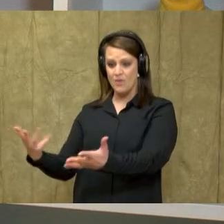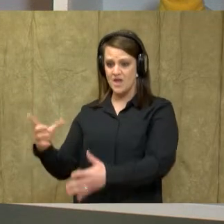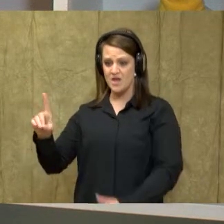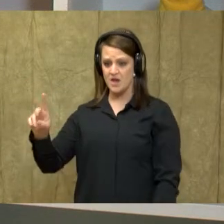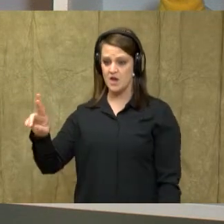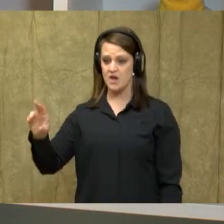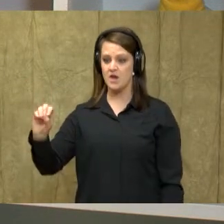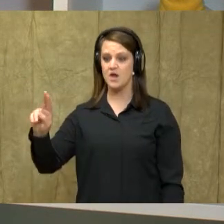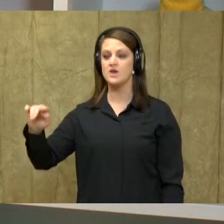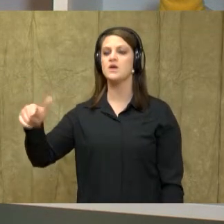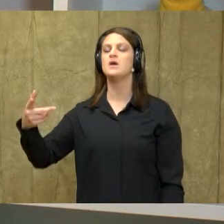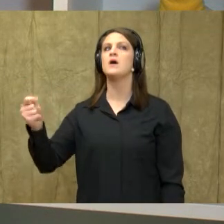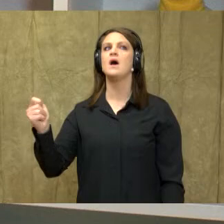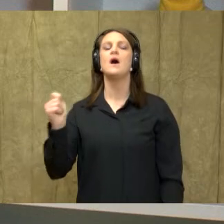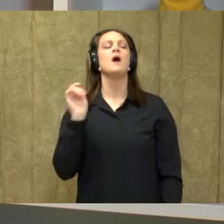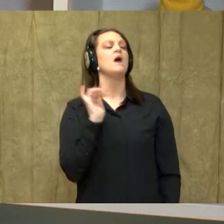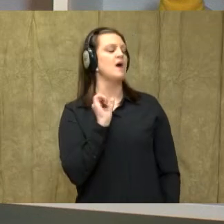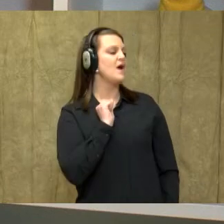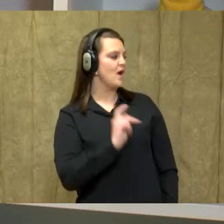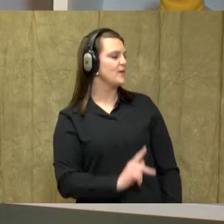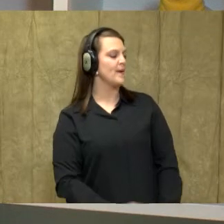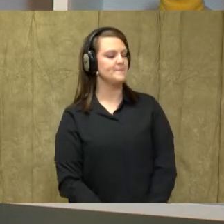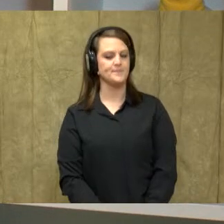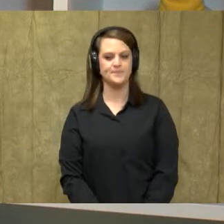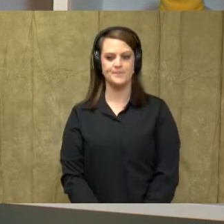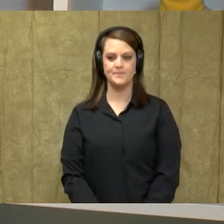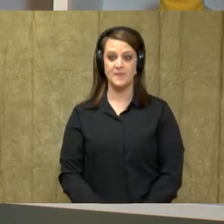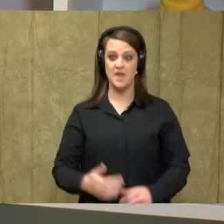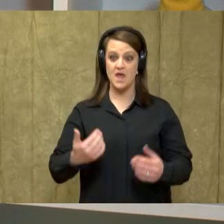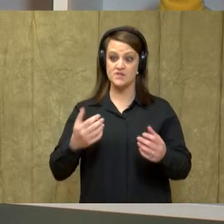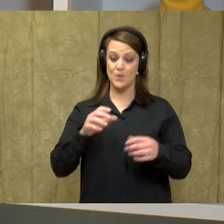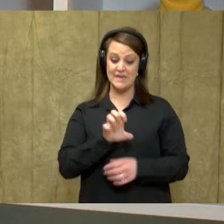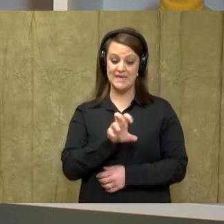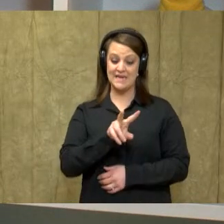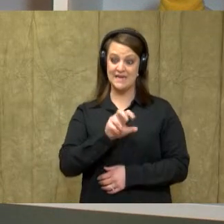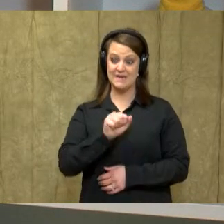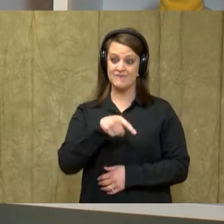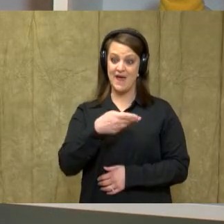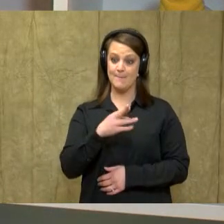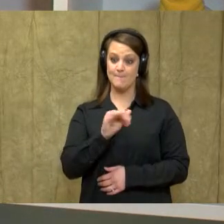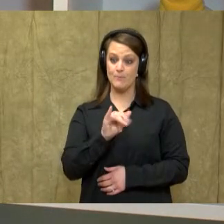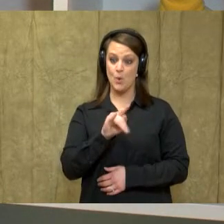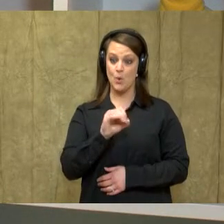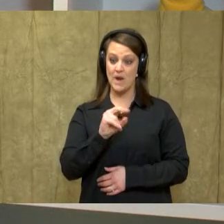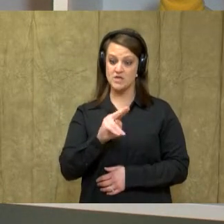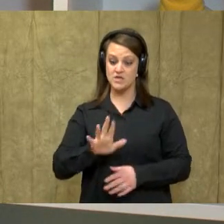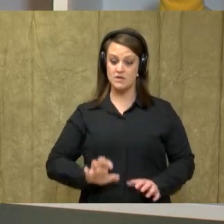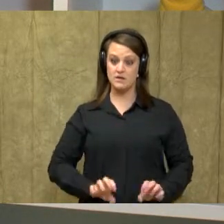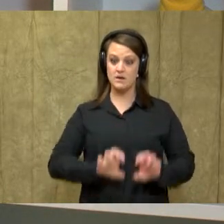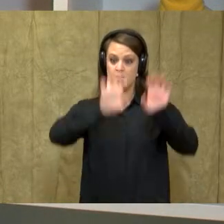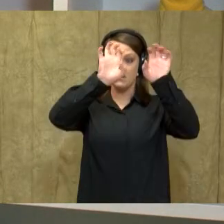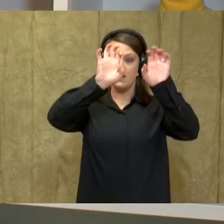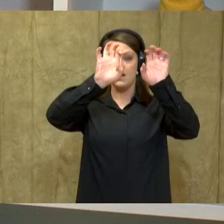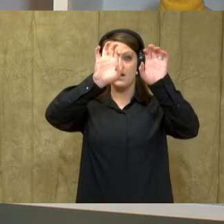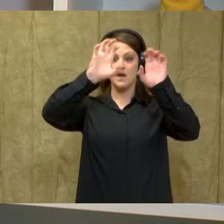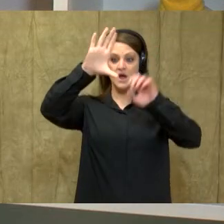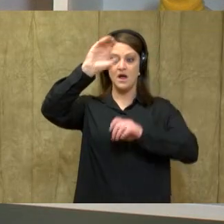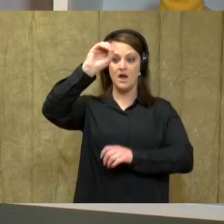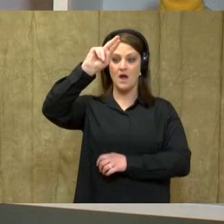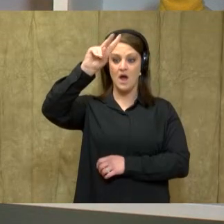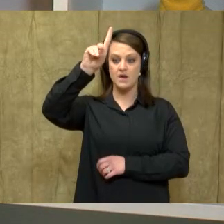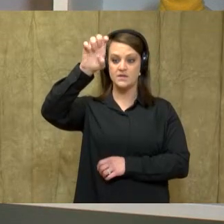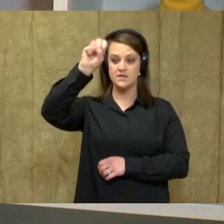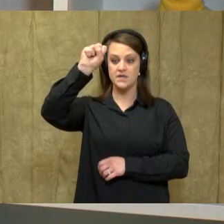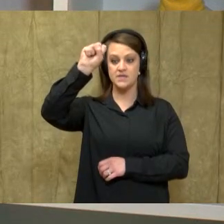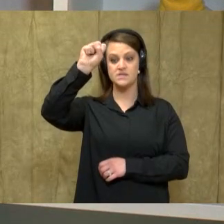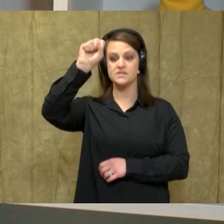right? Yes. Okay, so we have our evaporation, condensation, precipitation. And